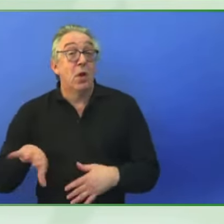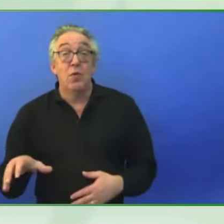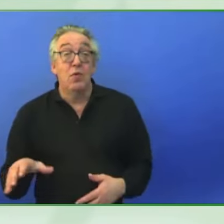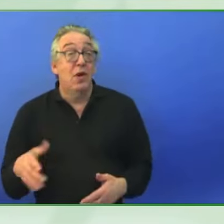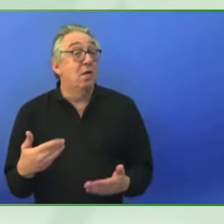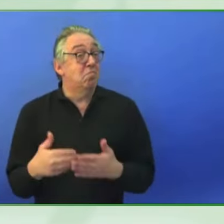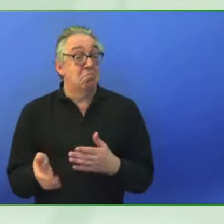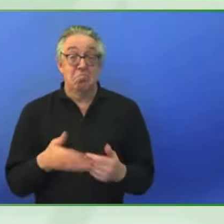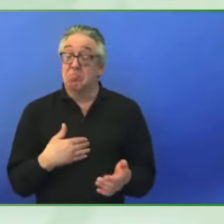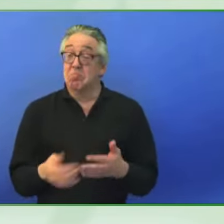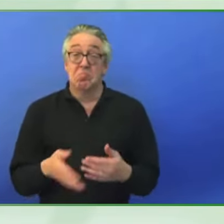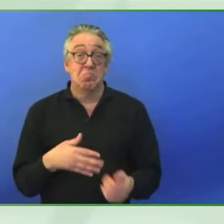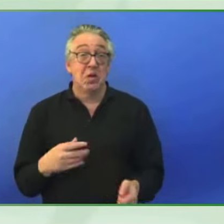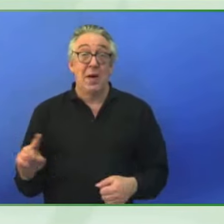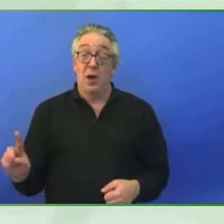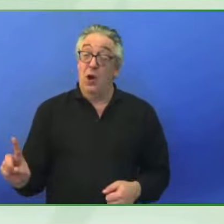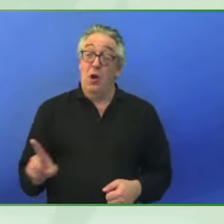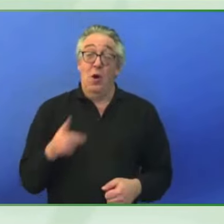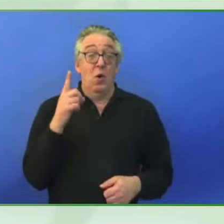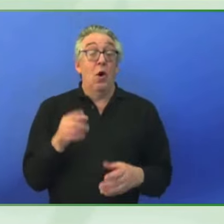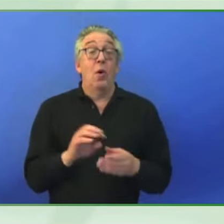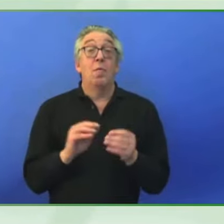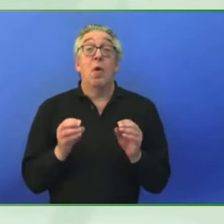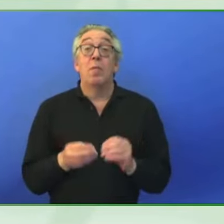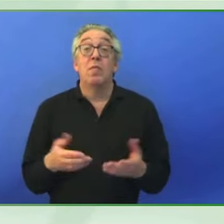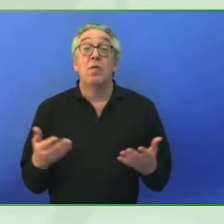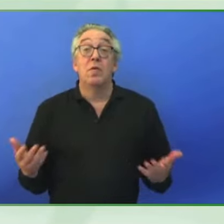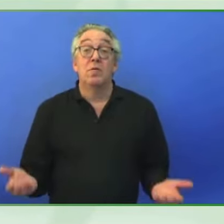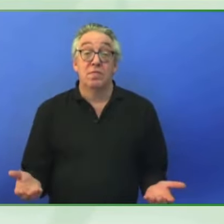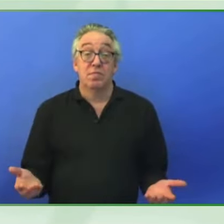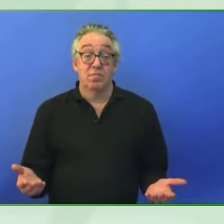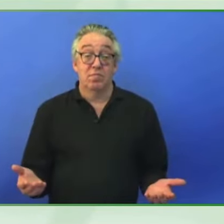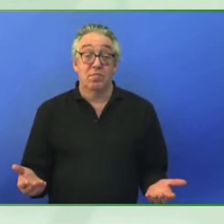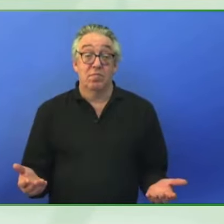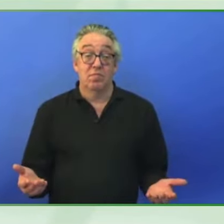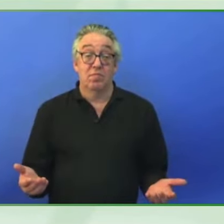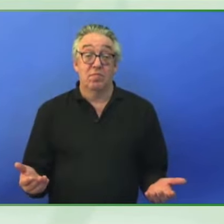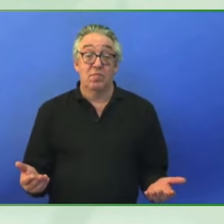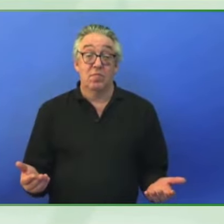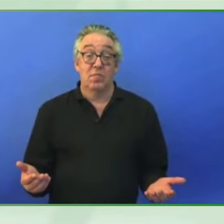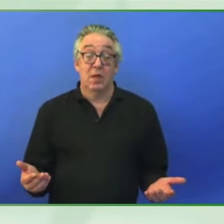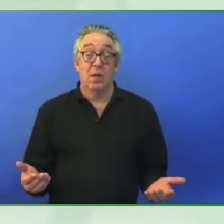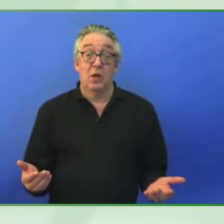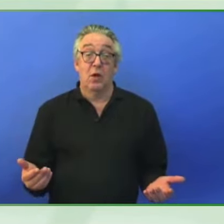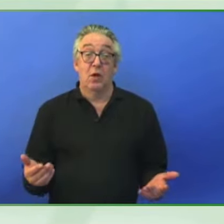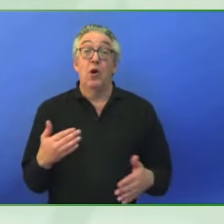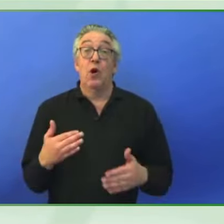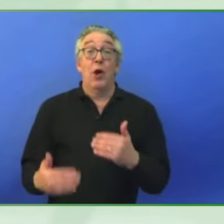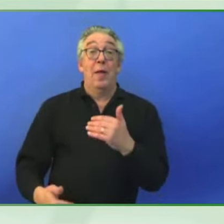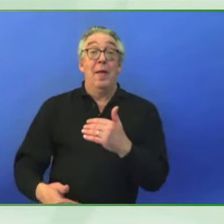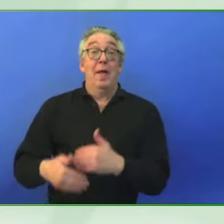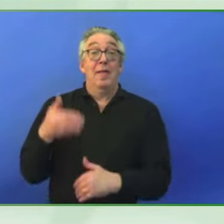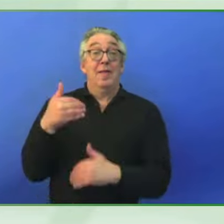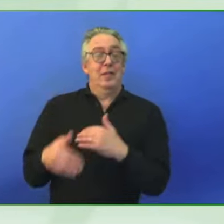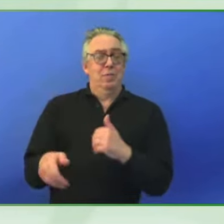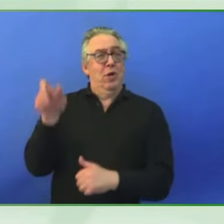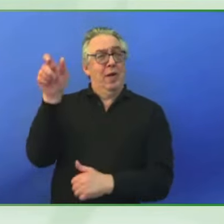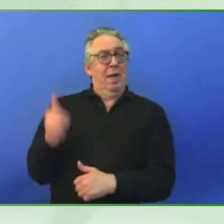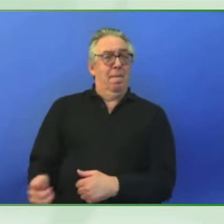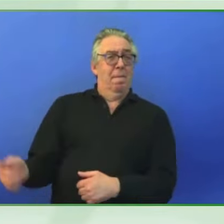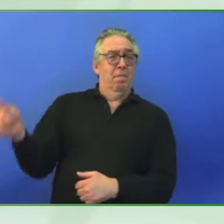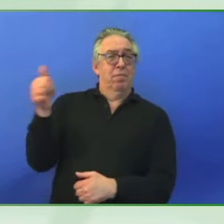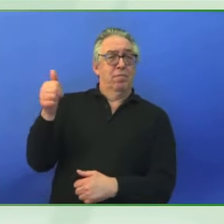cities on being inclusive and accessible, particularly with disability commissioners of these cities, is their struggle to get a